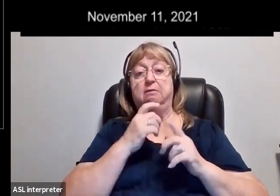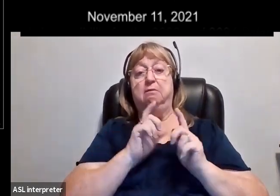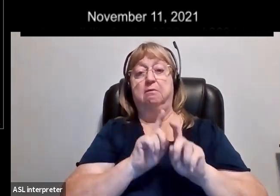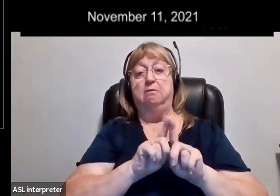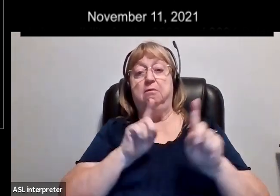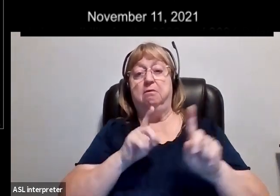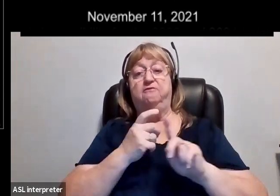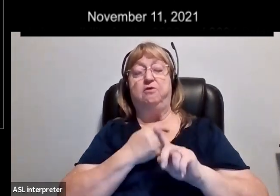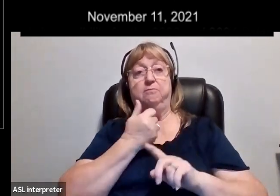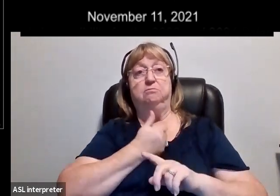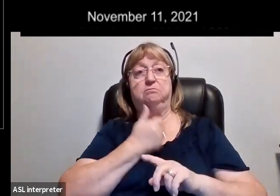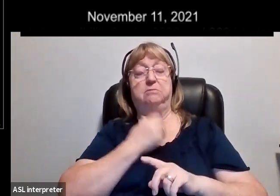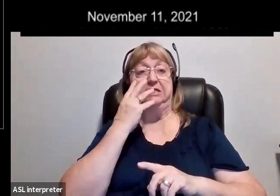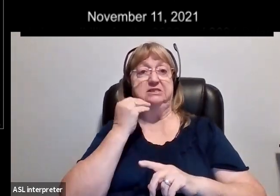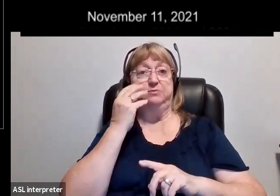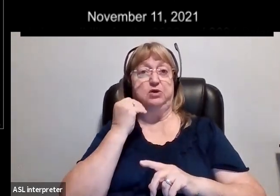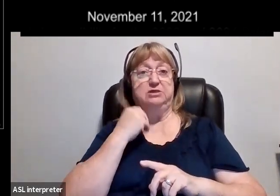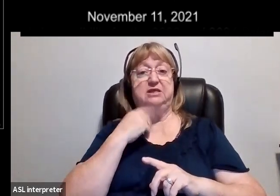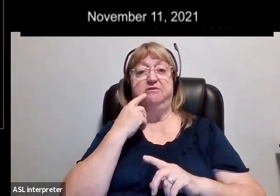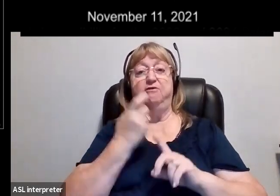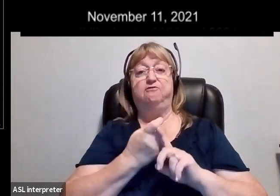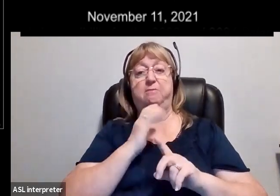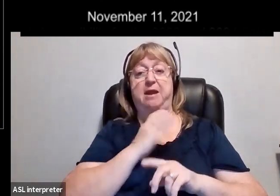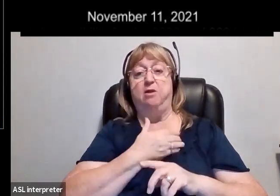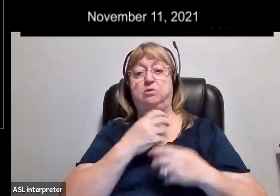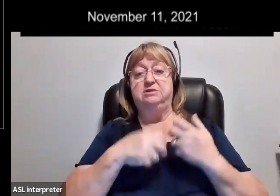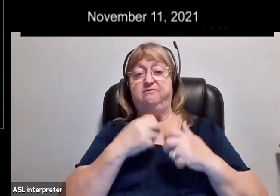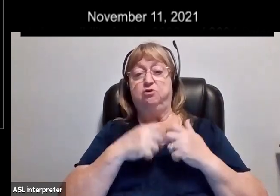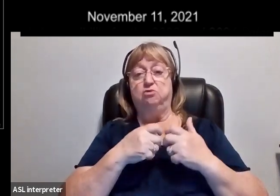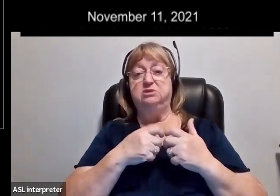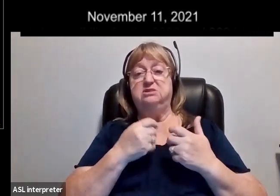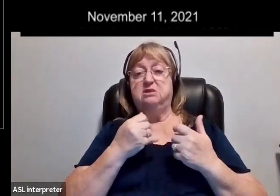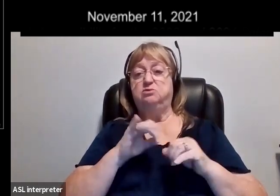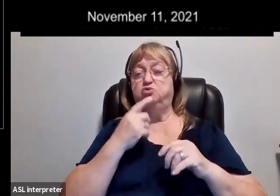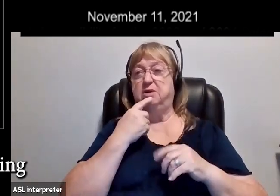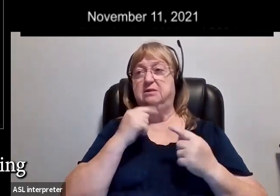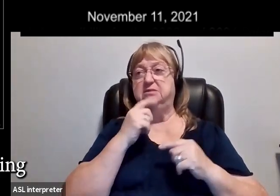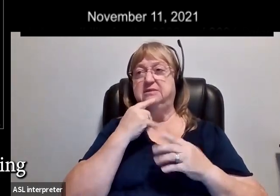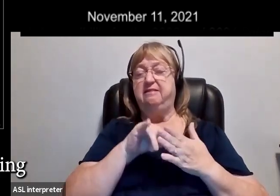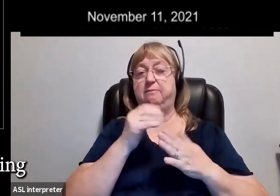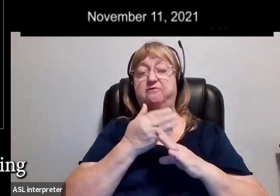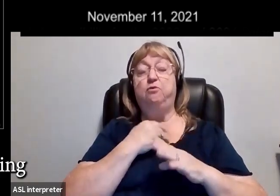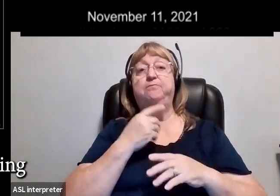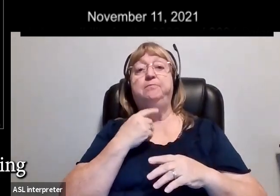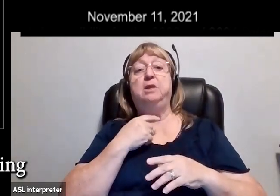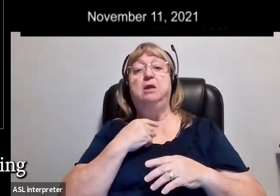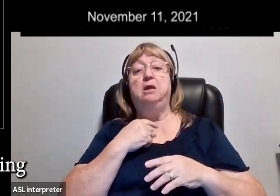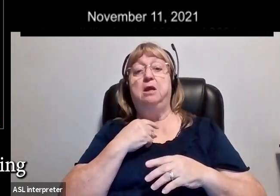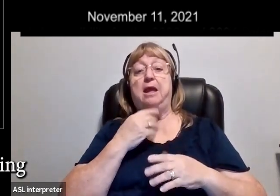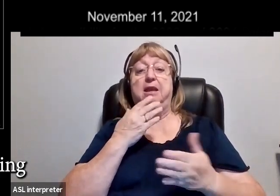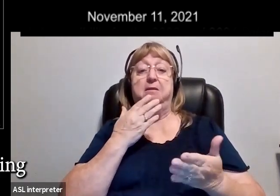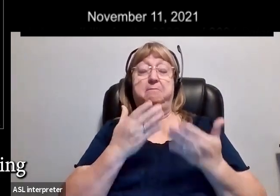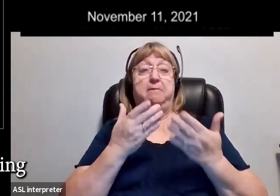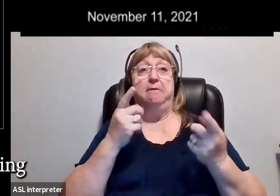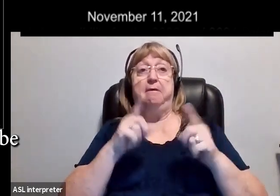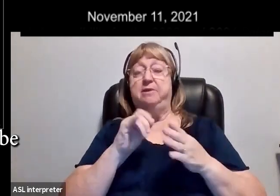from one's own experience and from one's difficulties, as I was trying to say before. And it may even